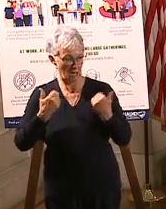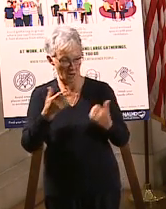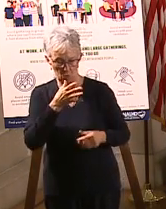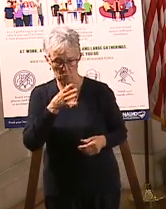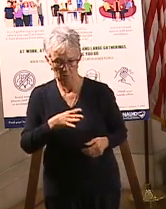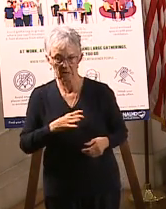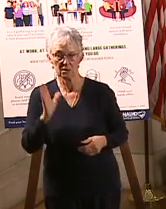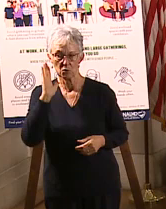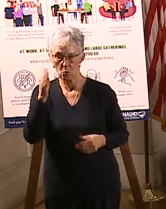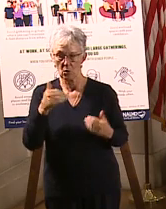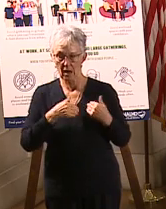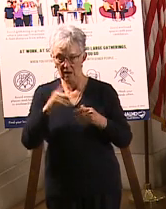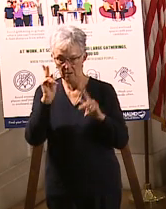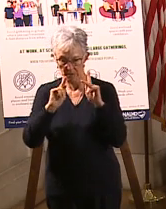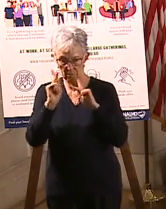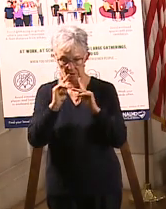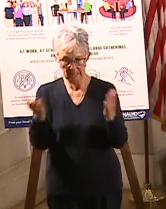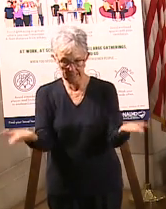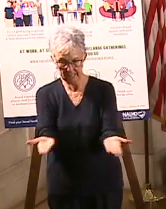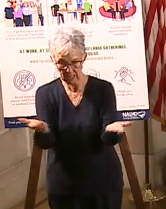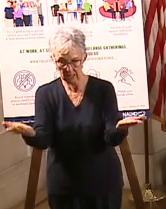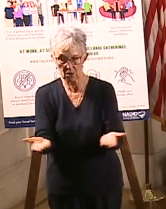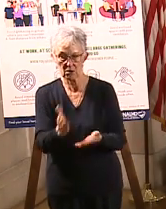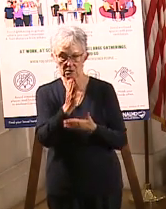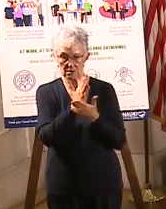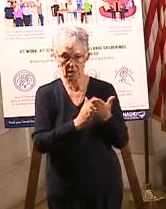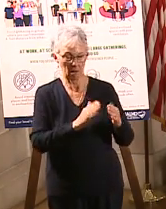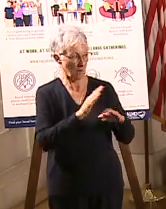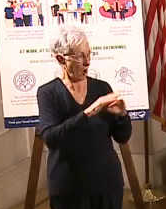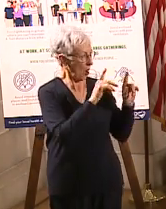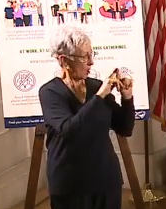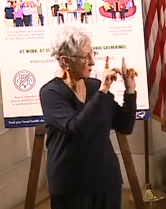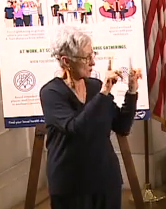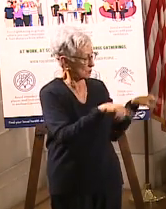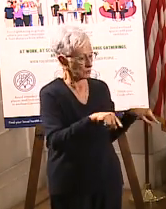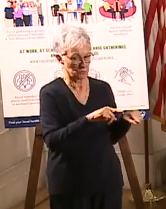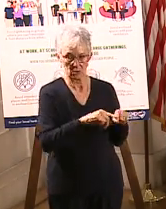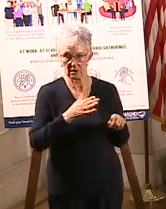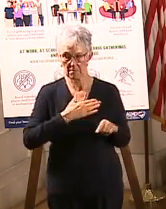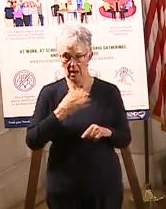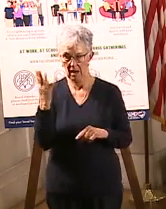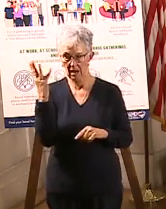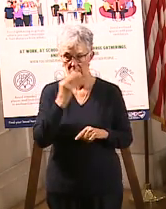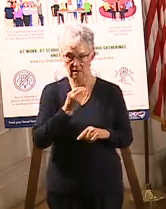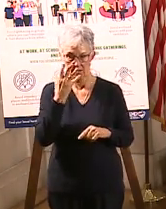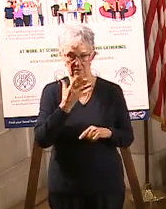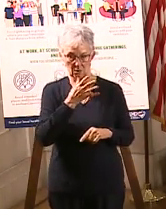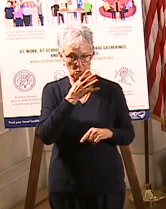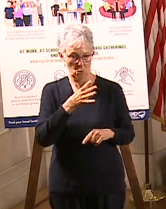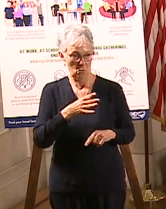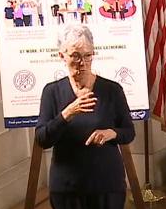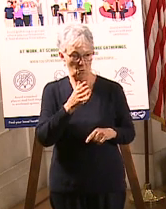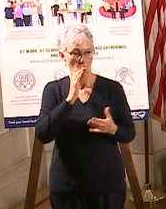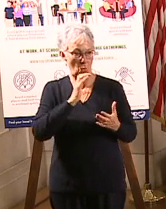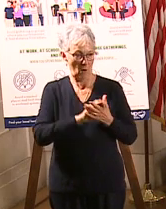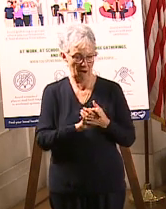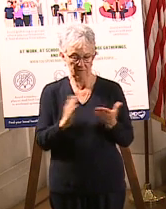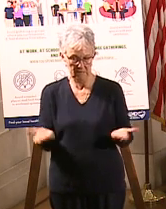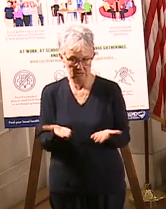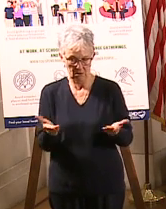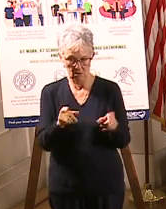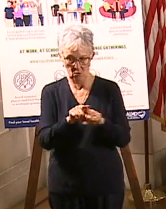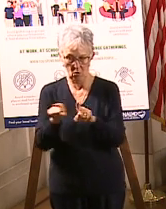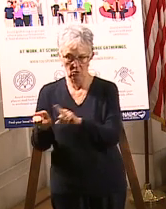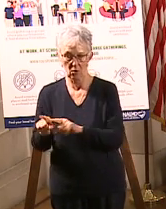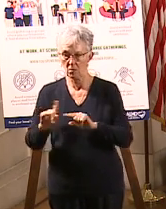on the screen. My lovely wife, Suzanne, our First Lady, is here as well. So we'll have some folks here, but we won't have the